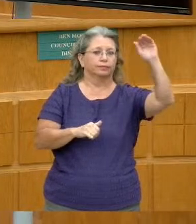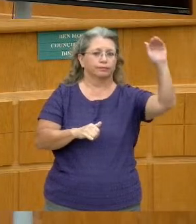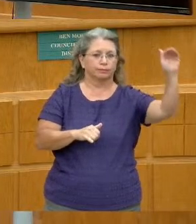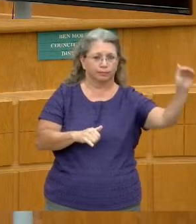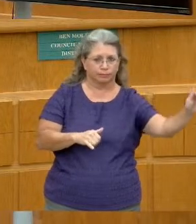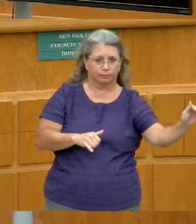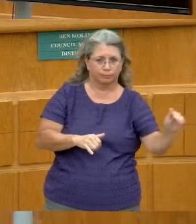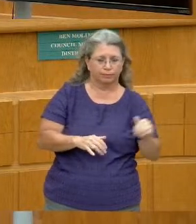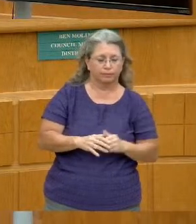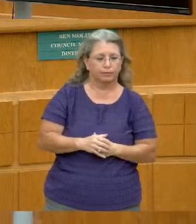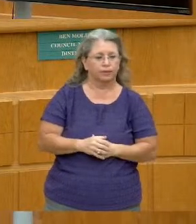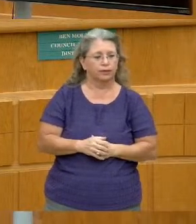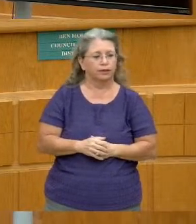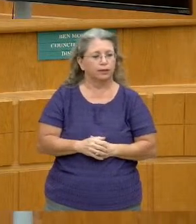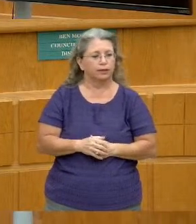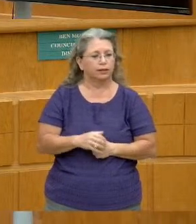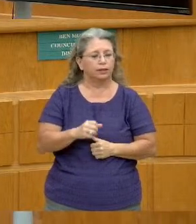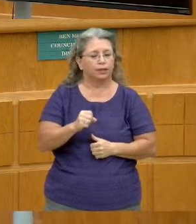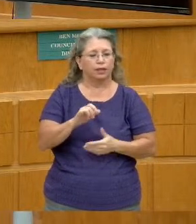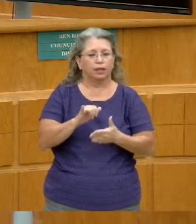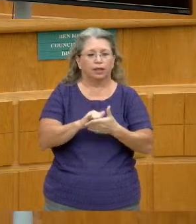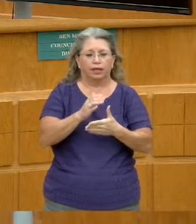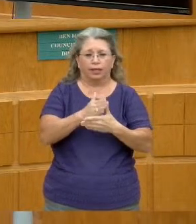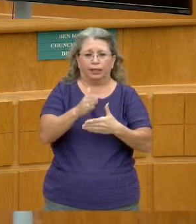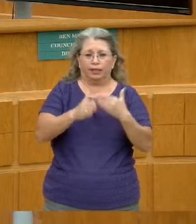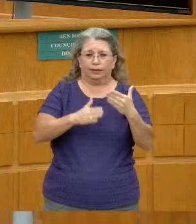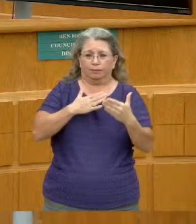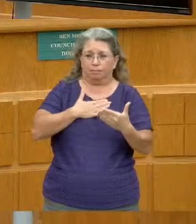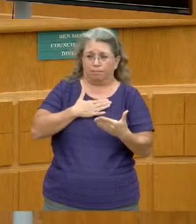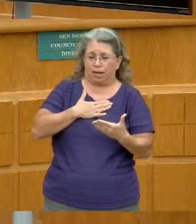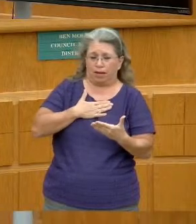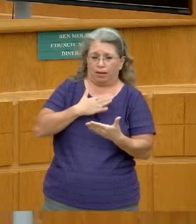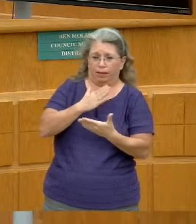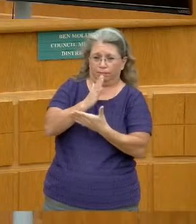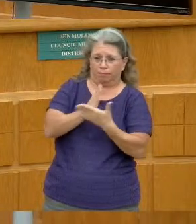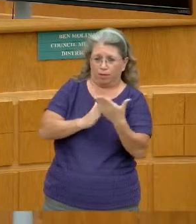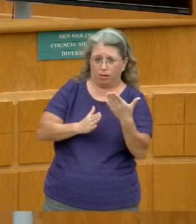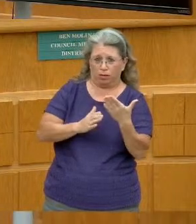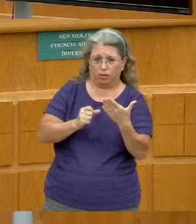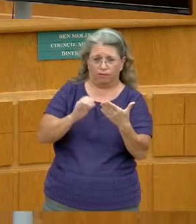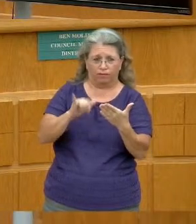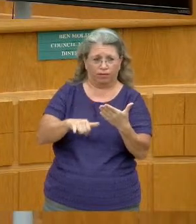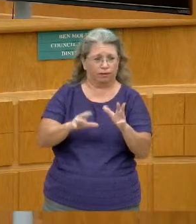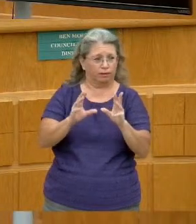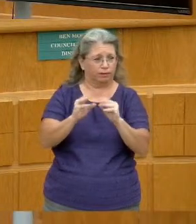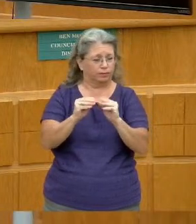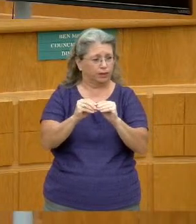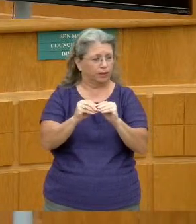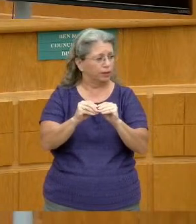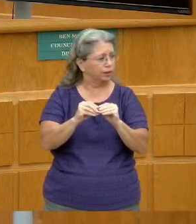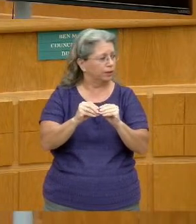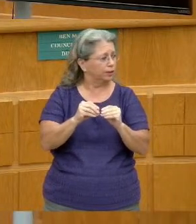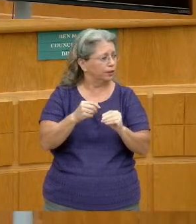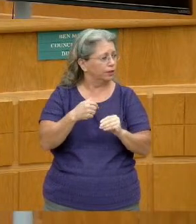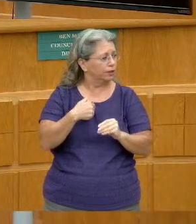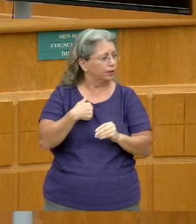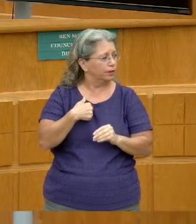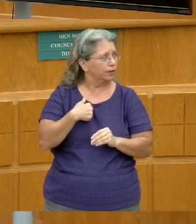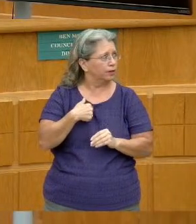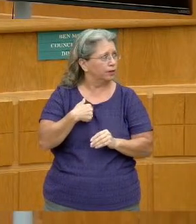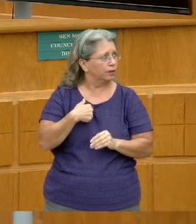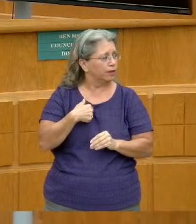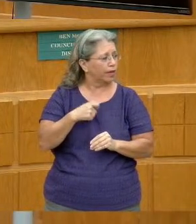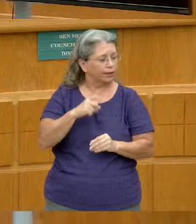Okay, so that concludes my portion of the briefing. I have to look at this while I report it to you, but there